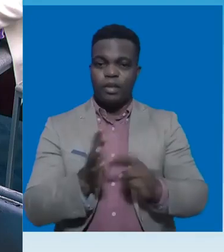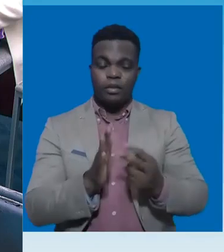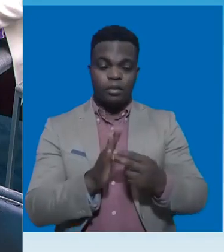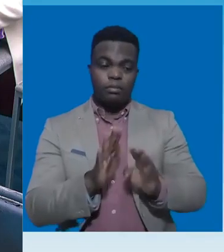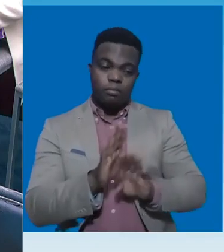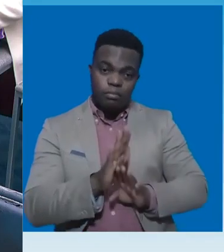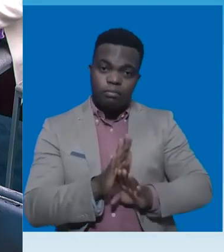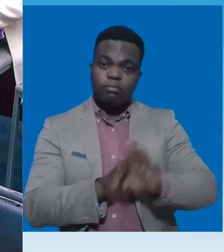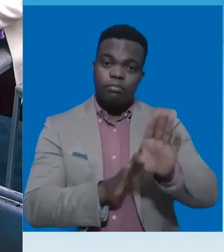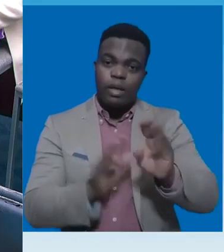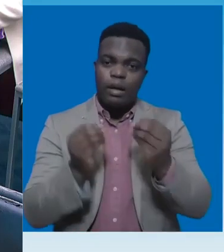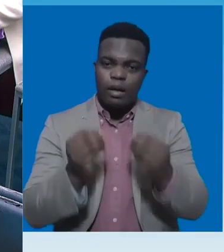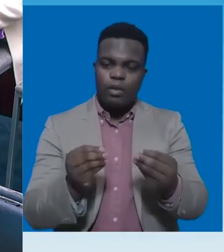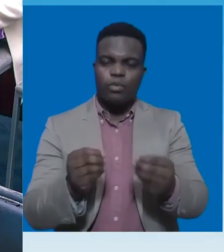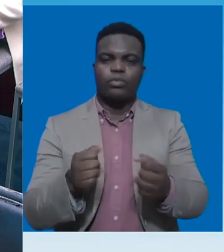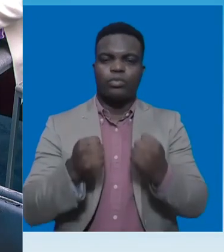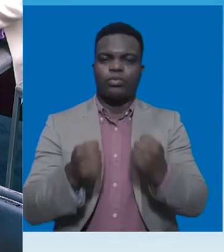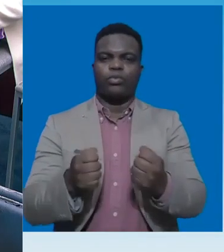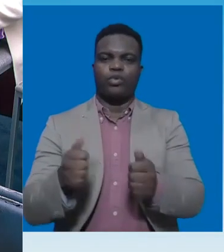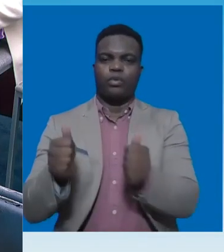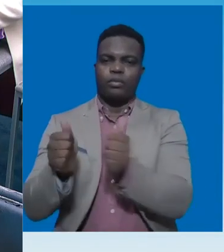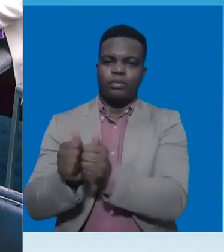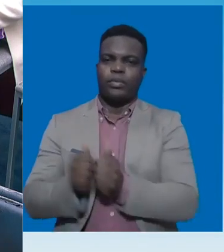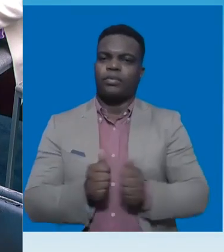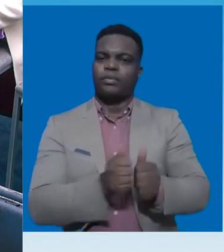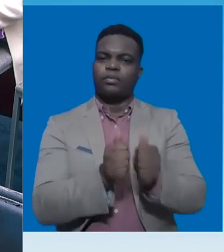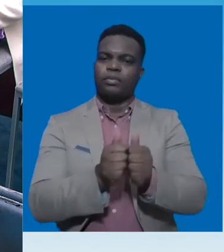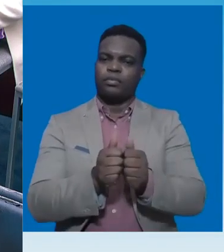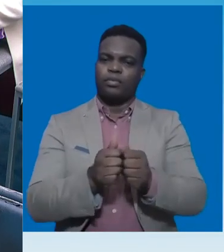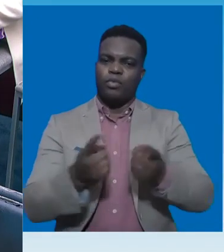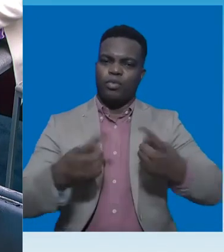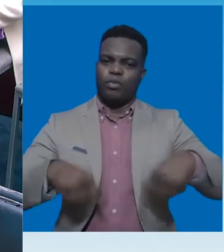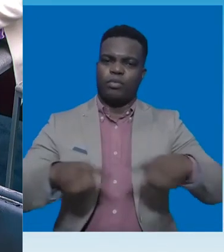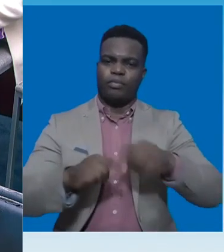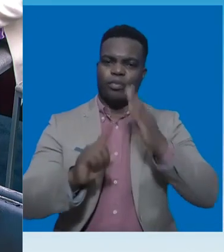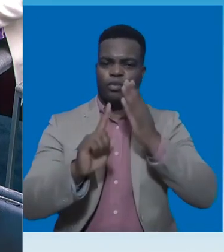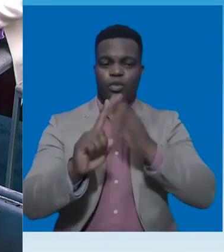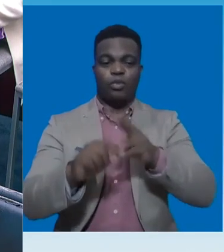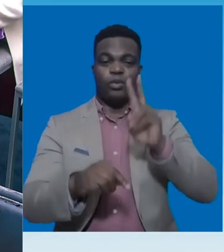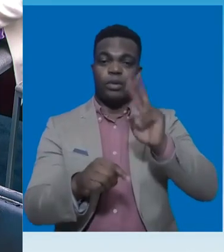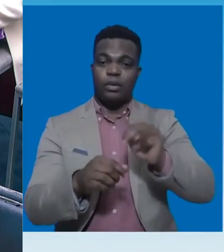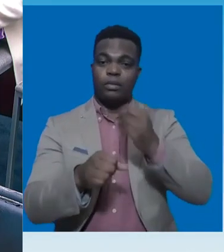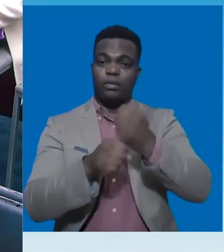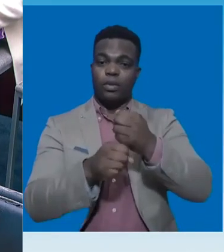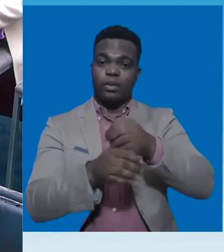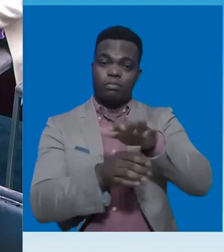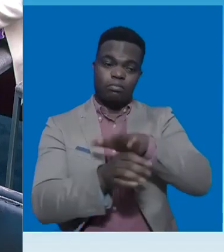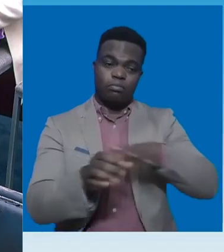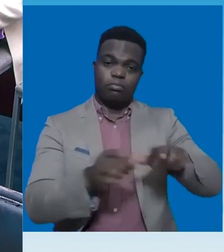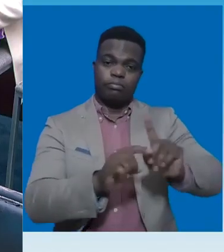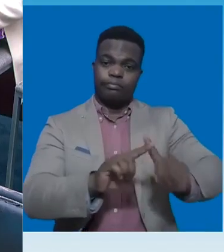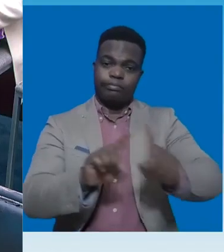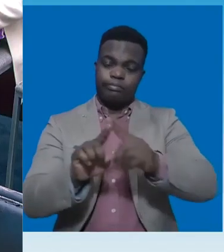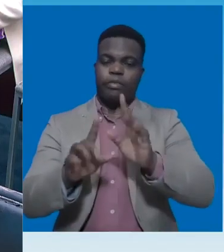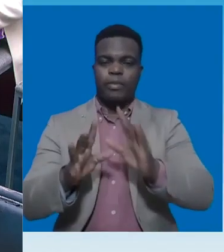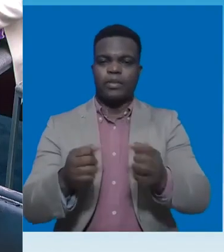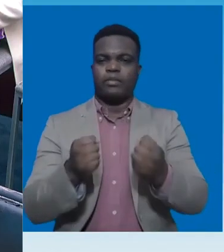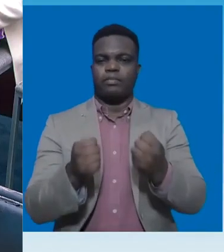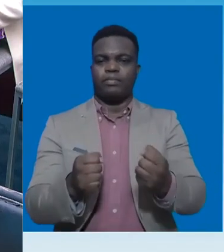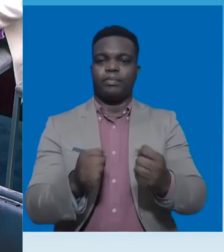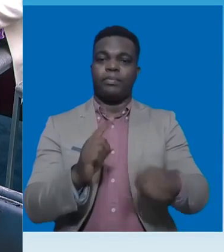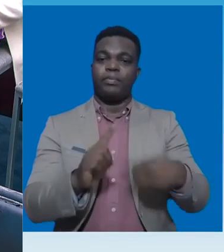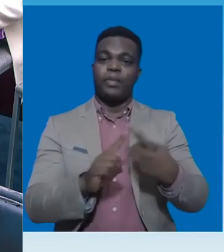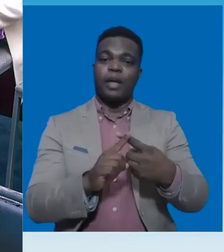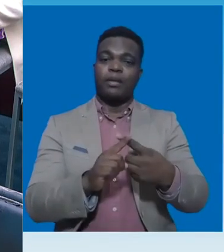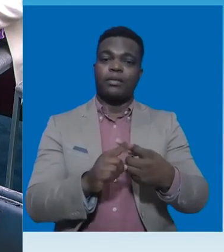entire United Nations. As an incoming member of the Security Council, Austria will continue to promote disability inclusion